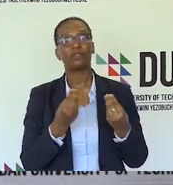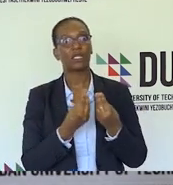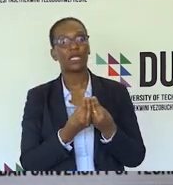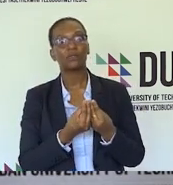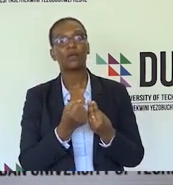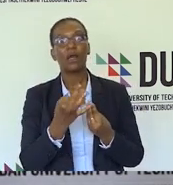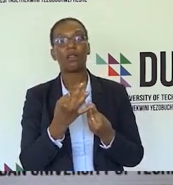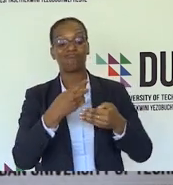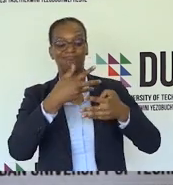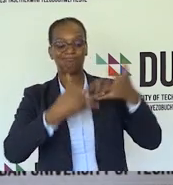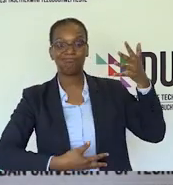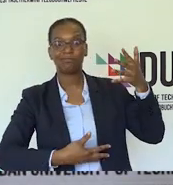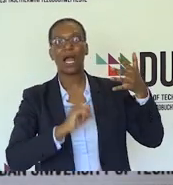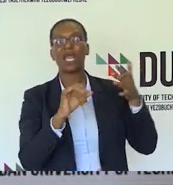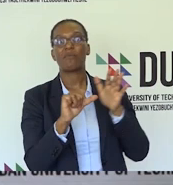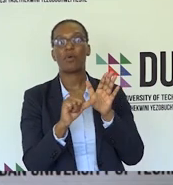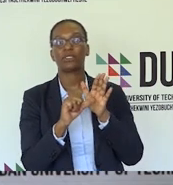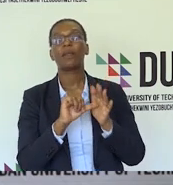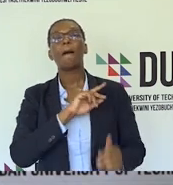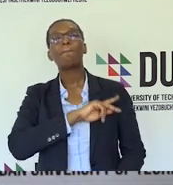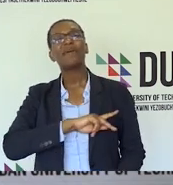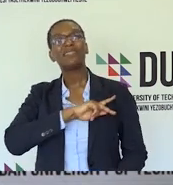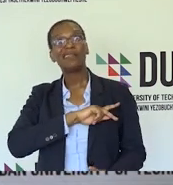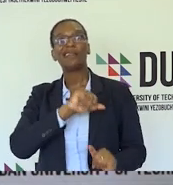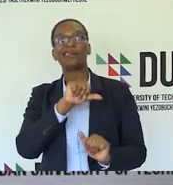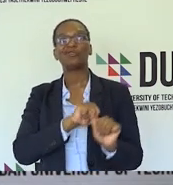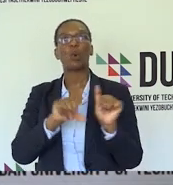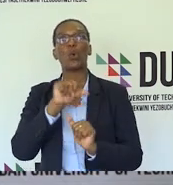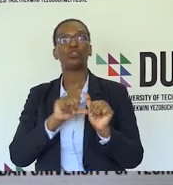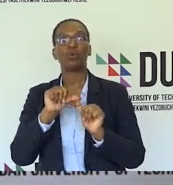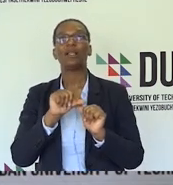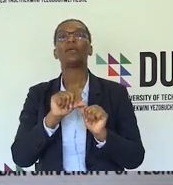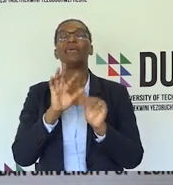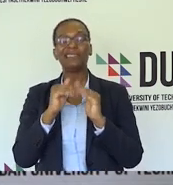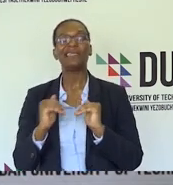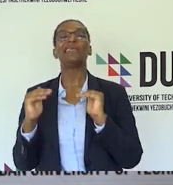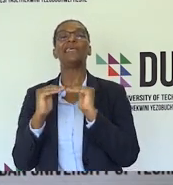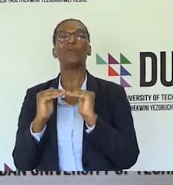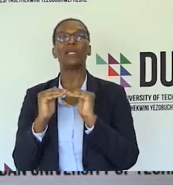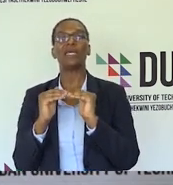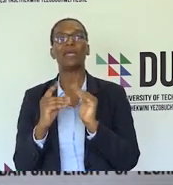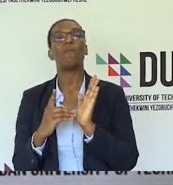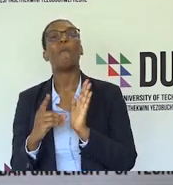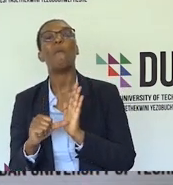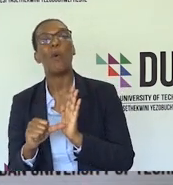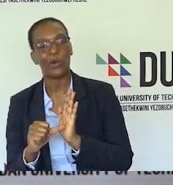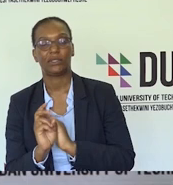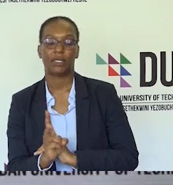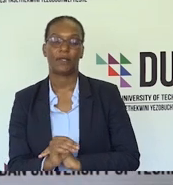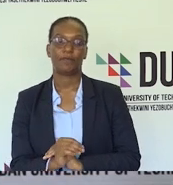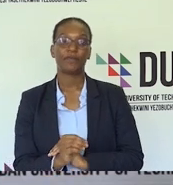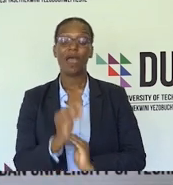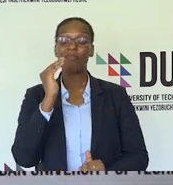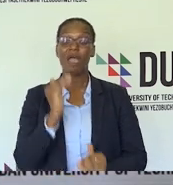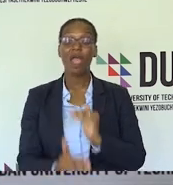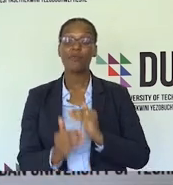and success are important, personal and social development are equally important. At the